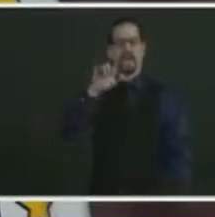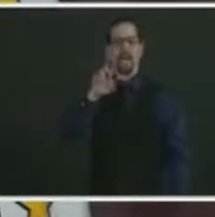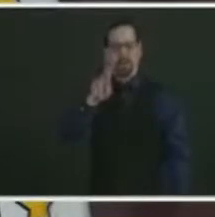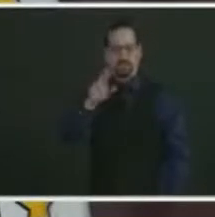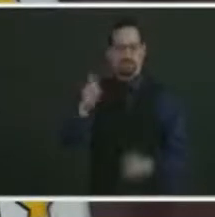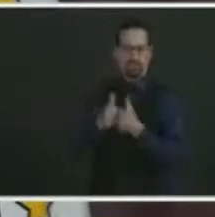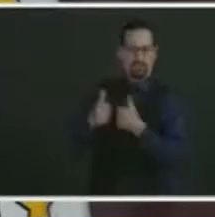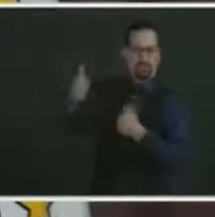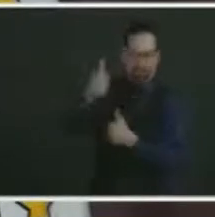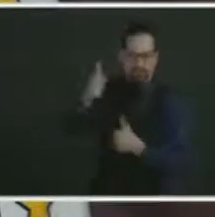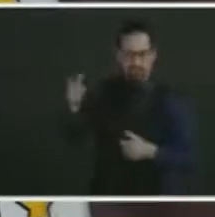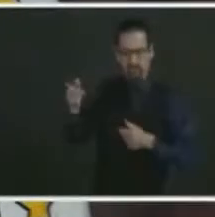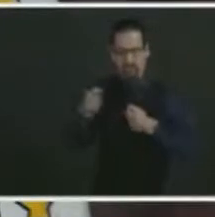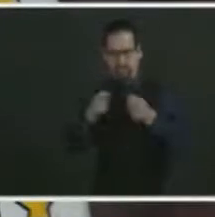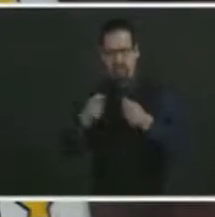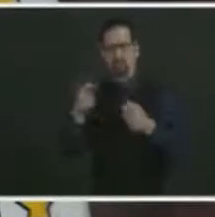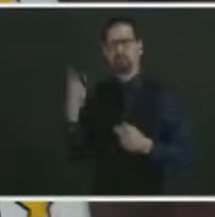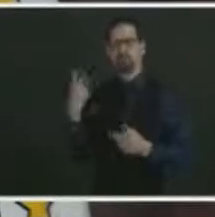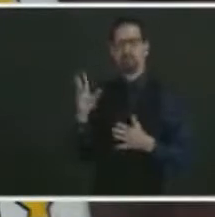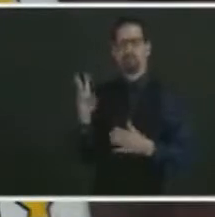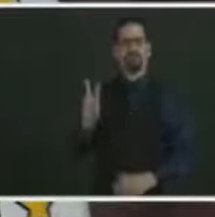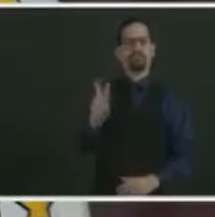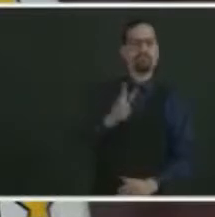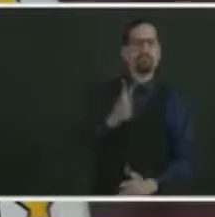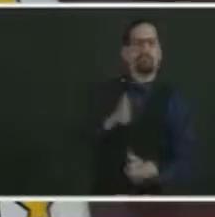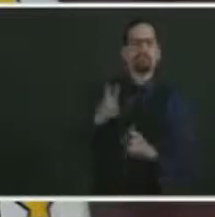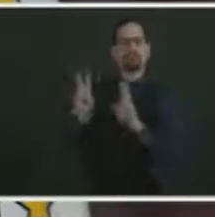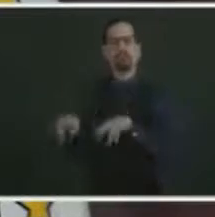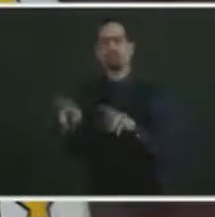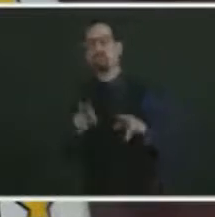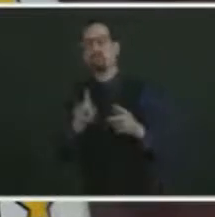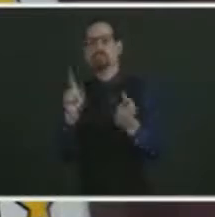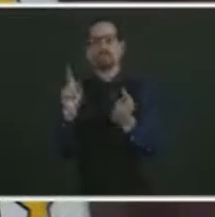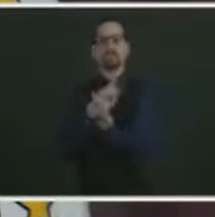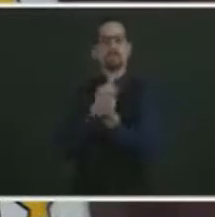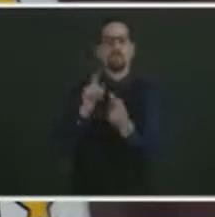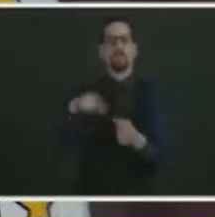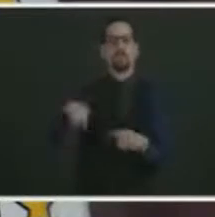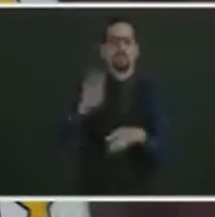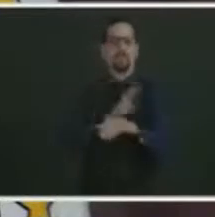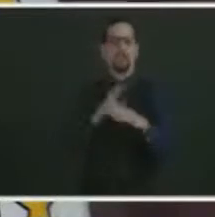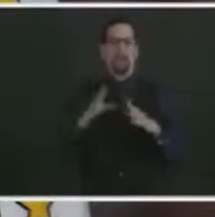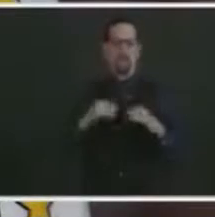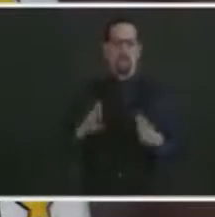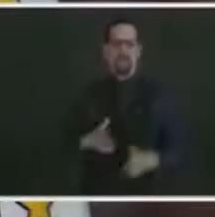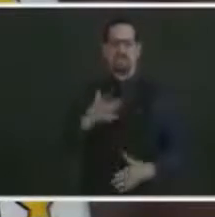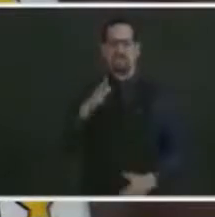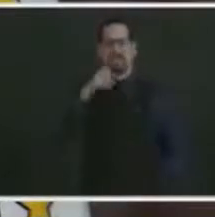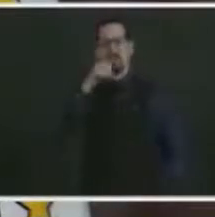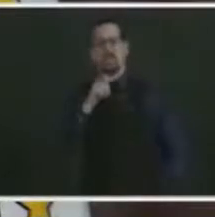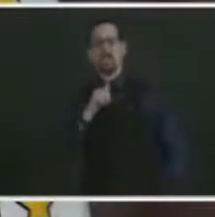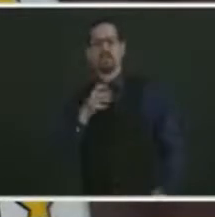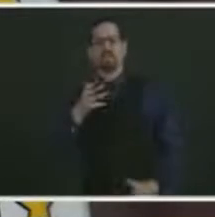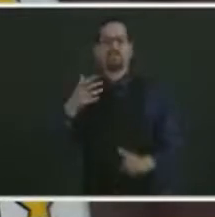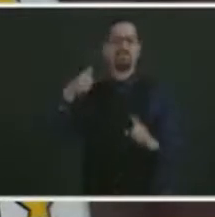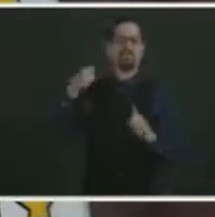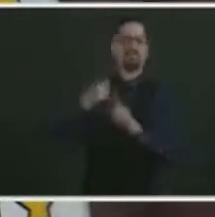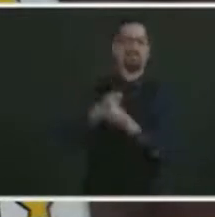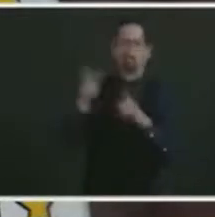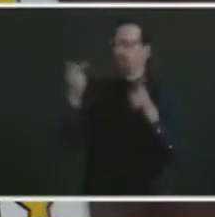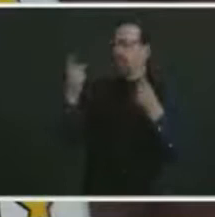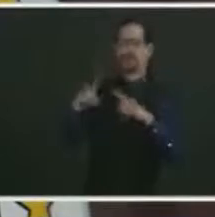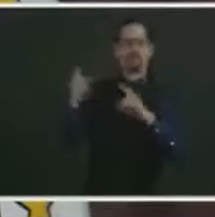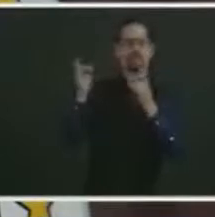walkabout yesterday, was in touch with every single business that had been in any way affected by the violence. We are out